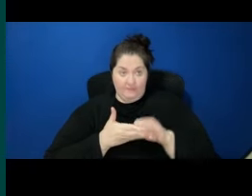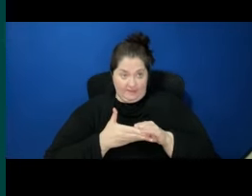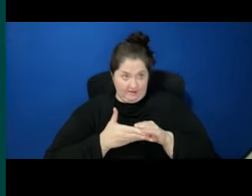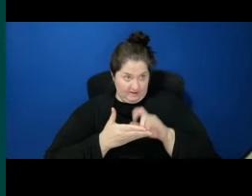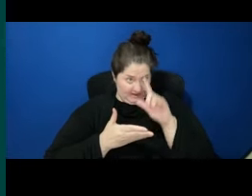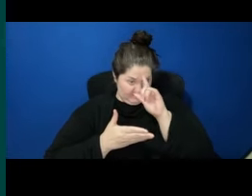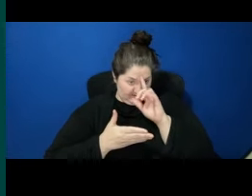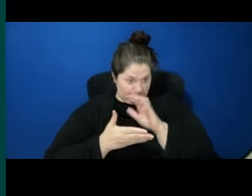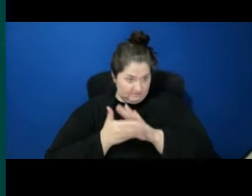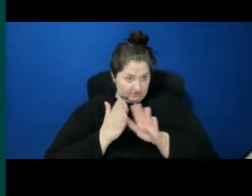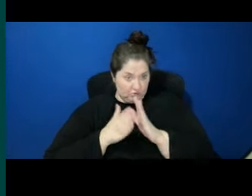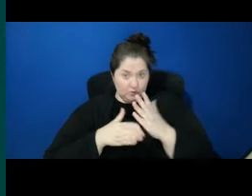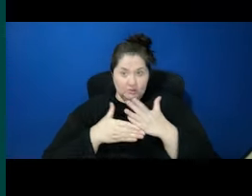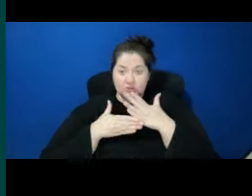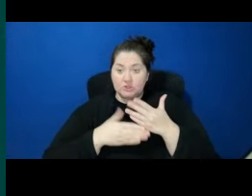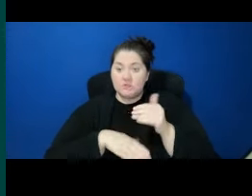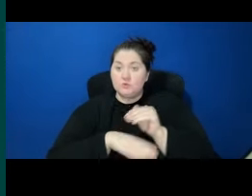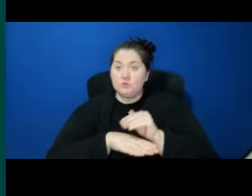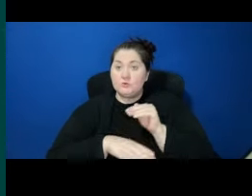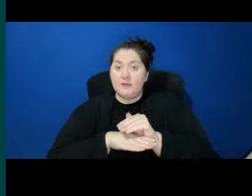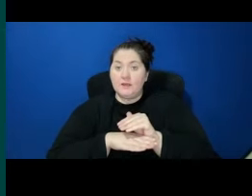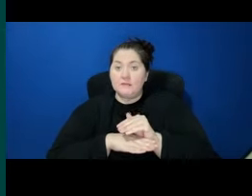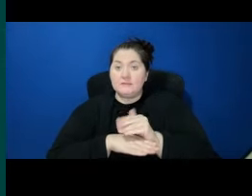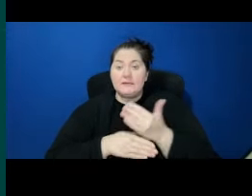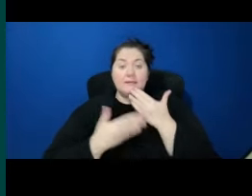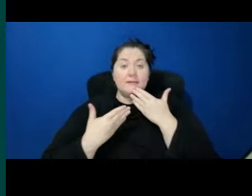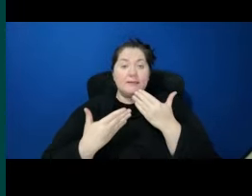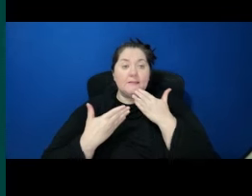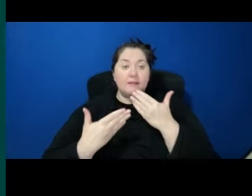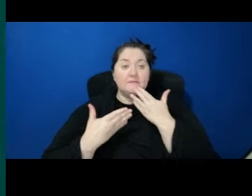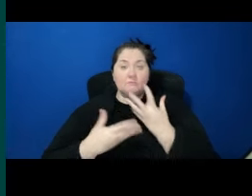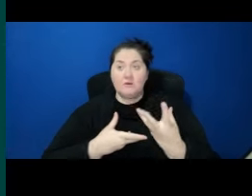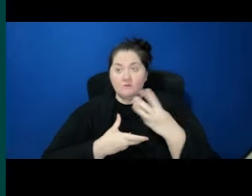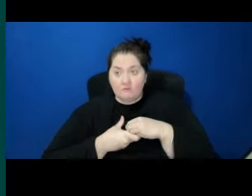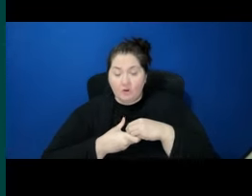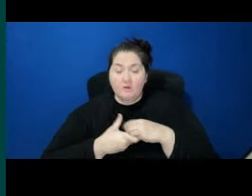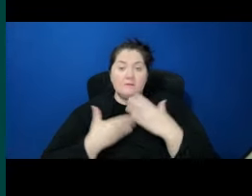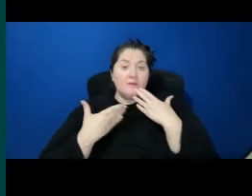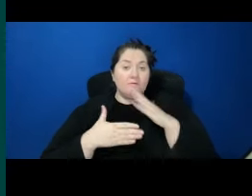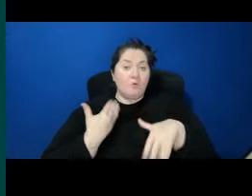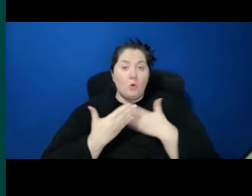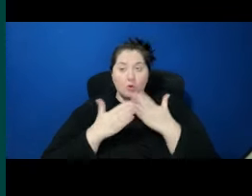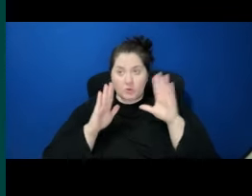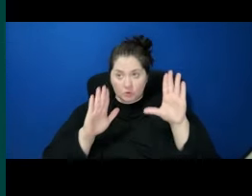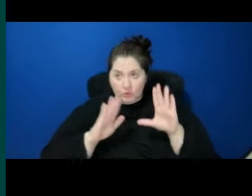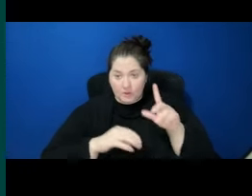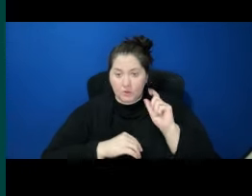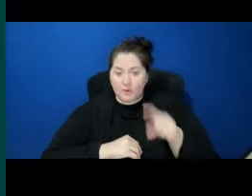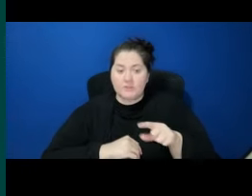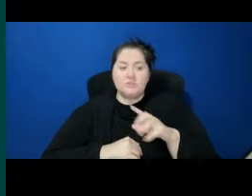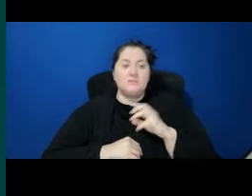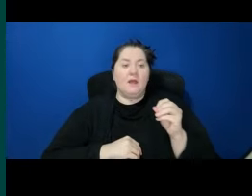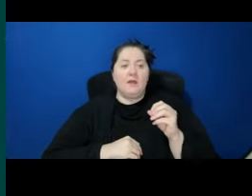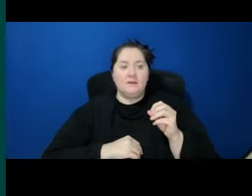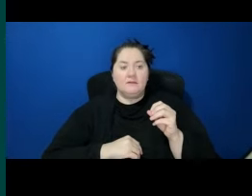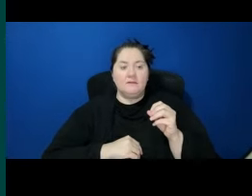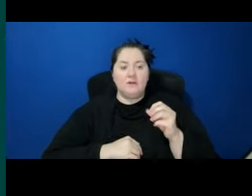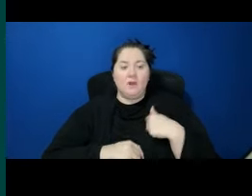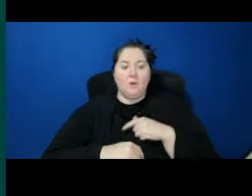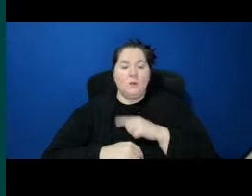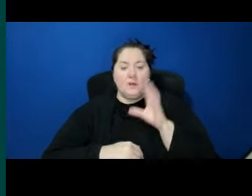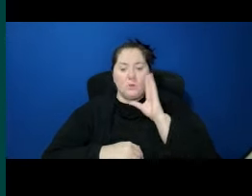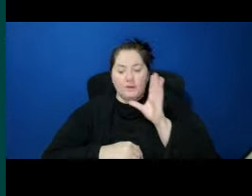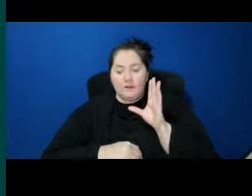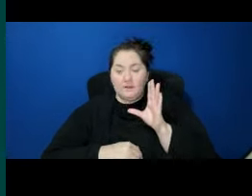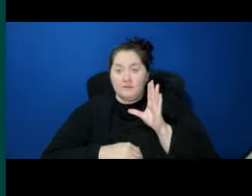that's what we have to share tonight. Again, thanks for being involved, and thanks for all the great questions. And we will be, as